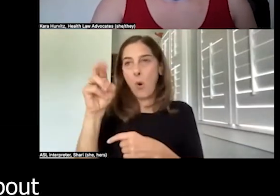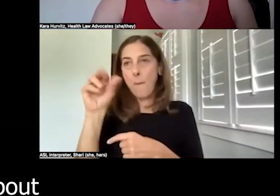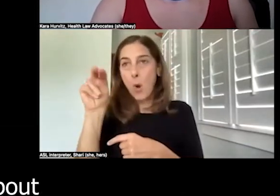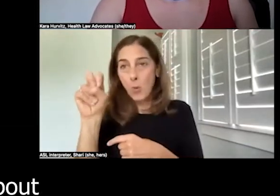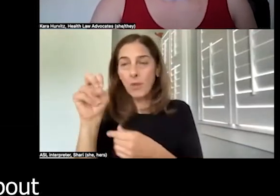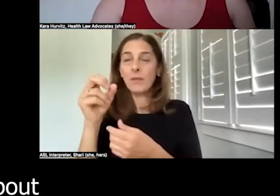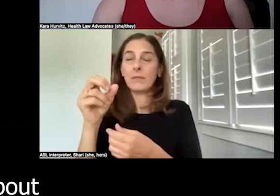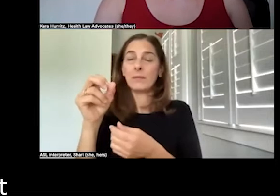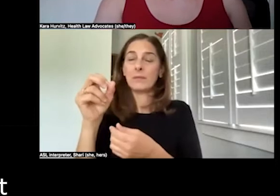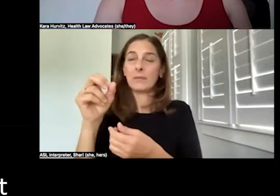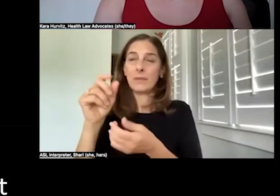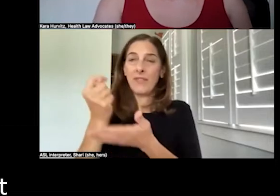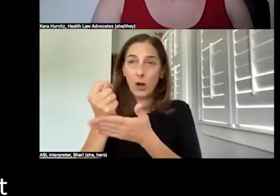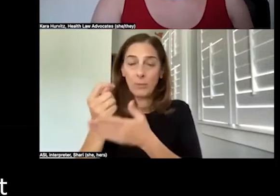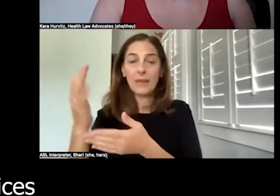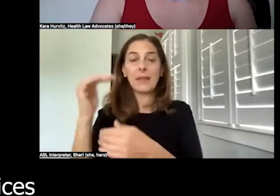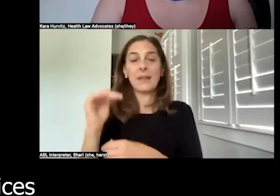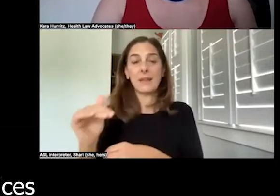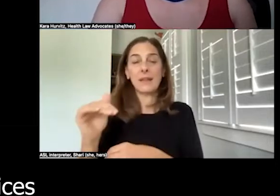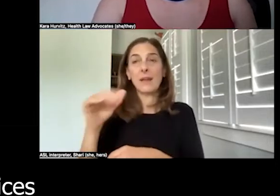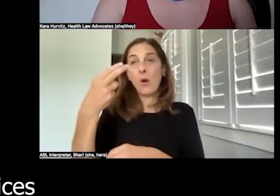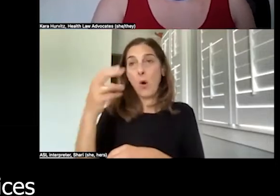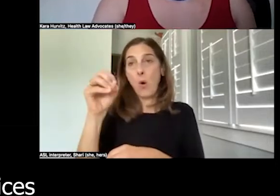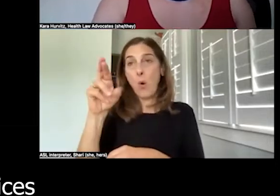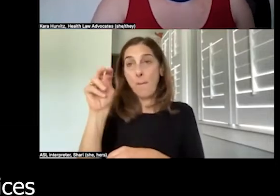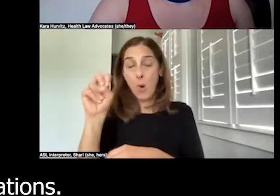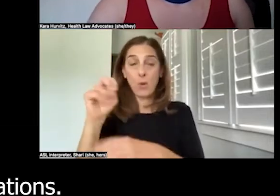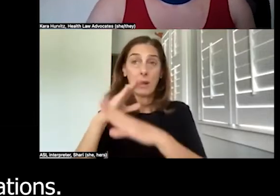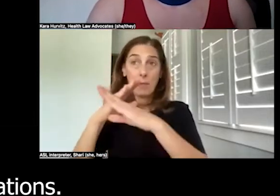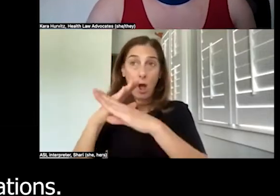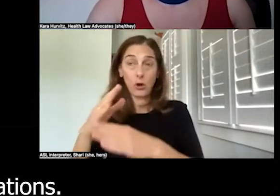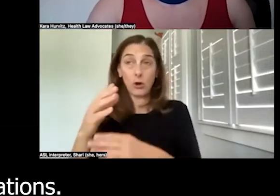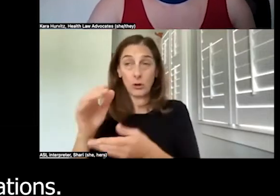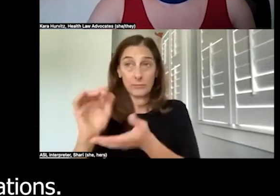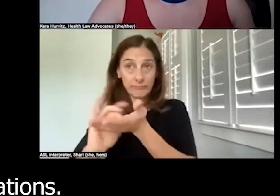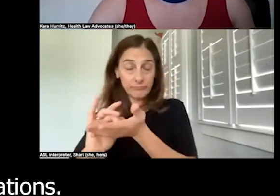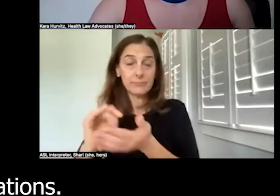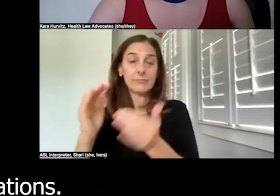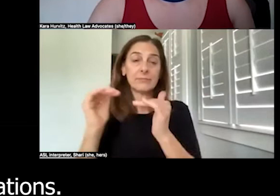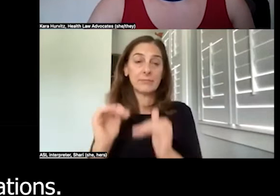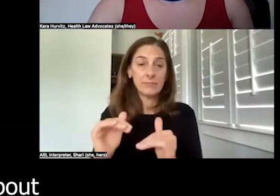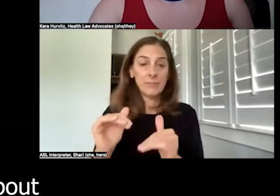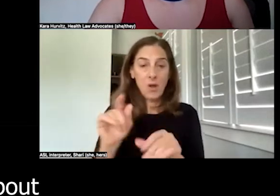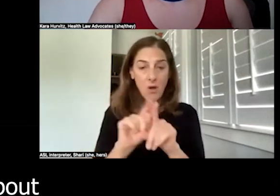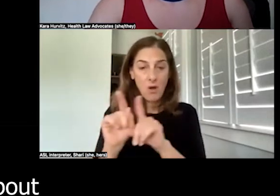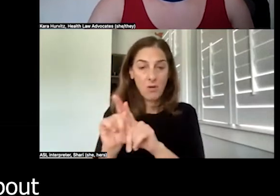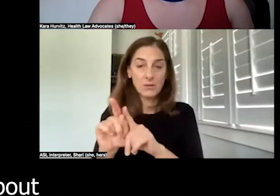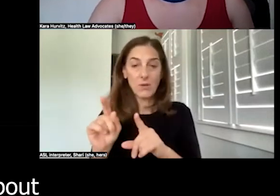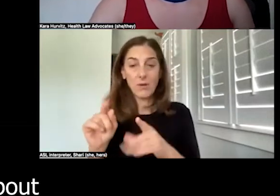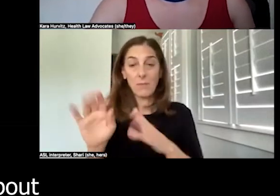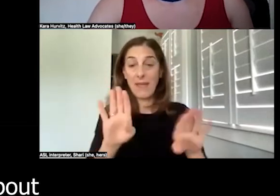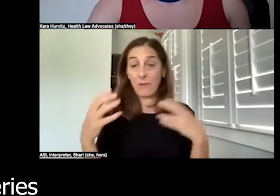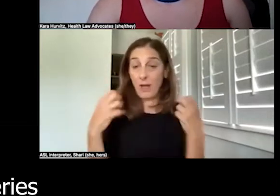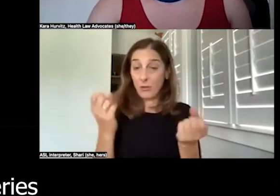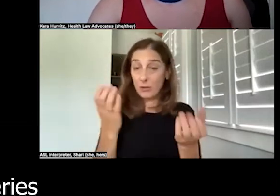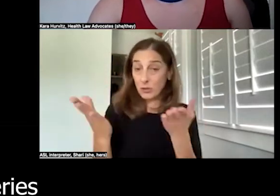about culturally competent behavioral health services for gender diverse populations. We might be talking